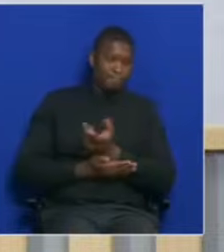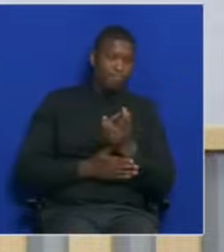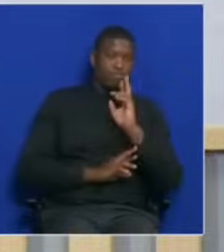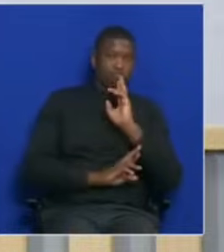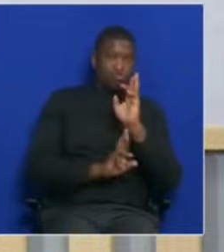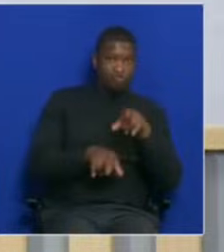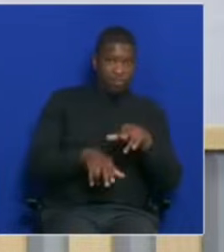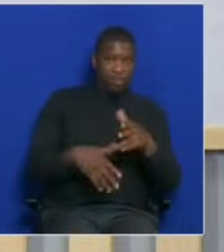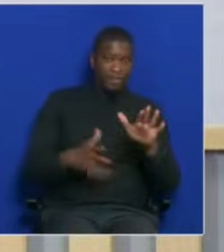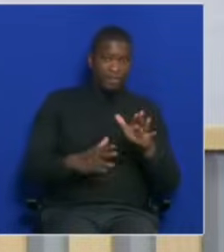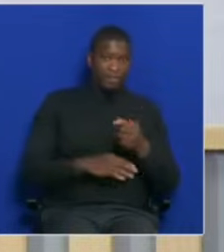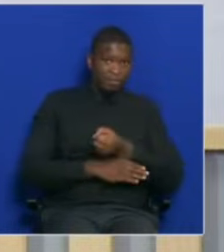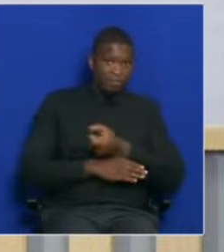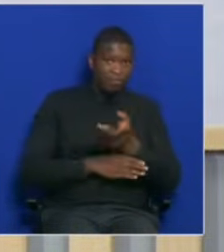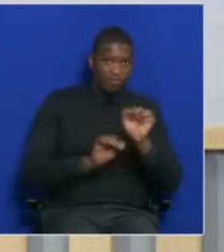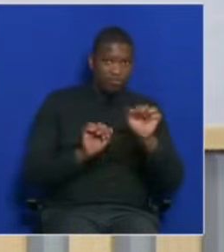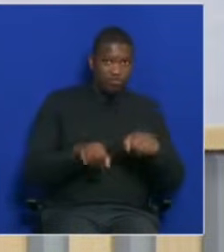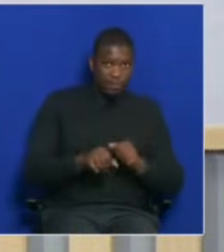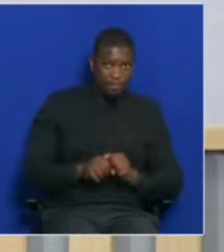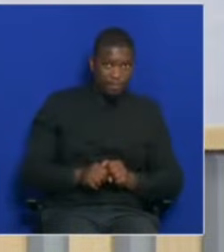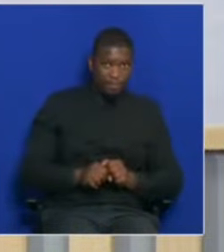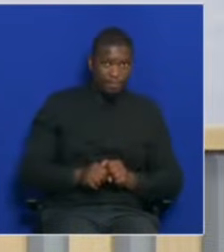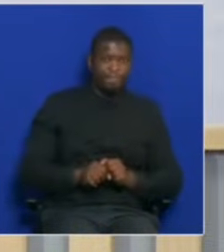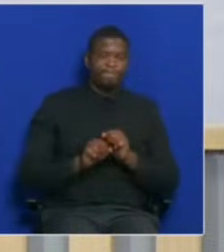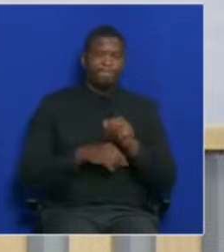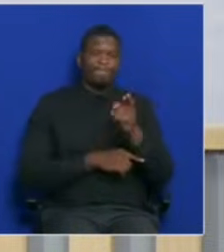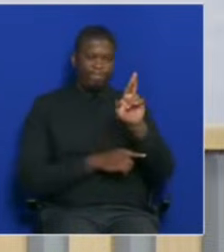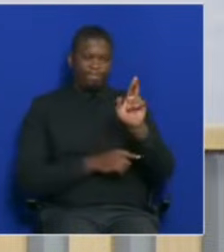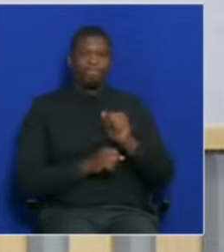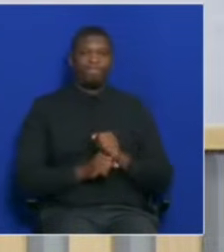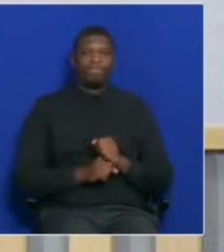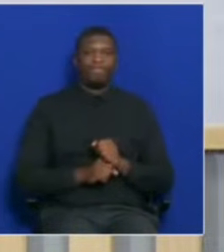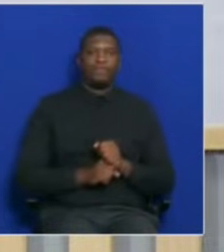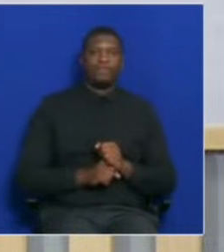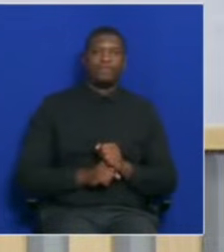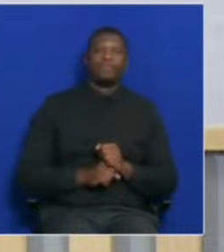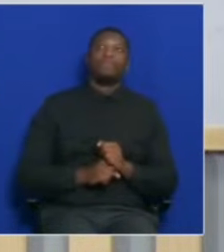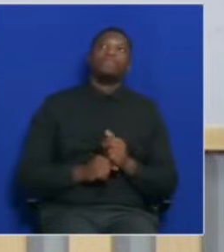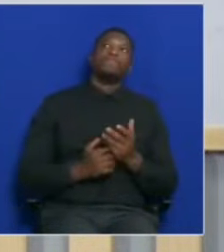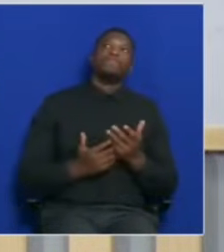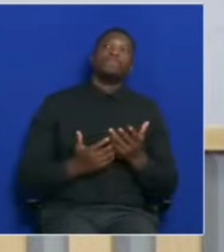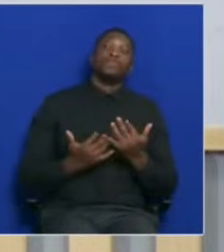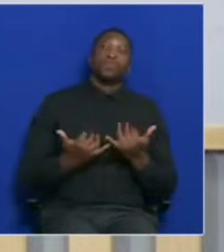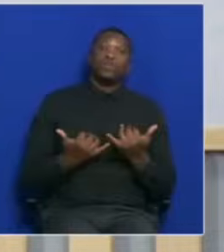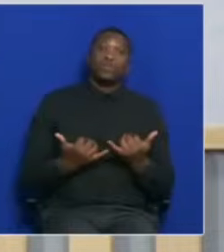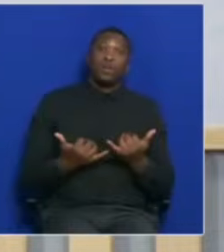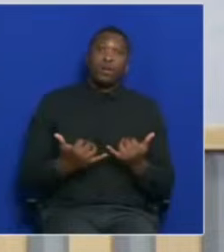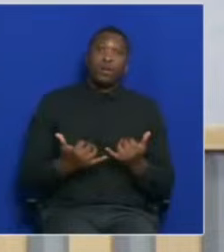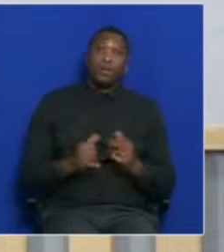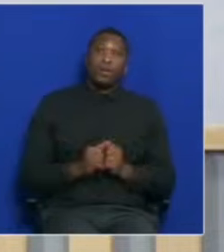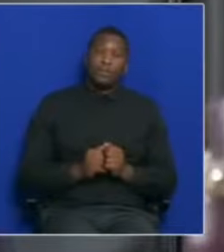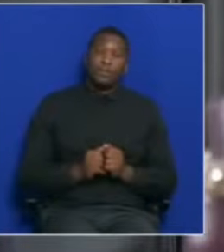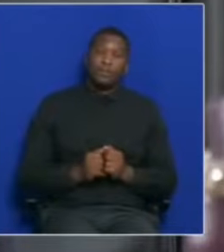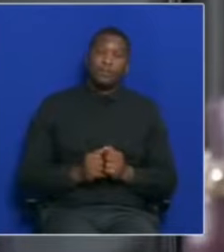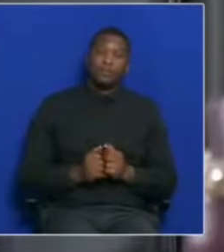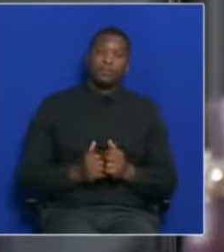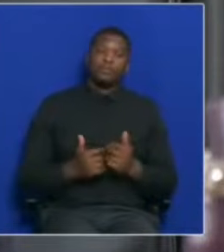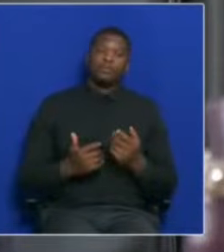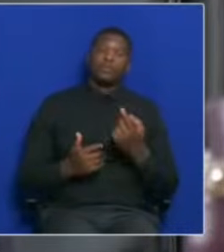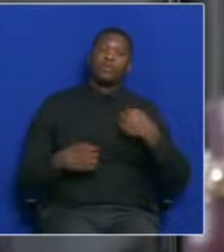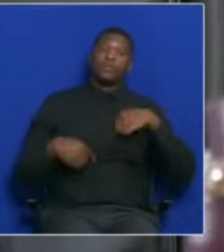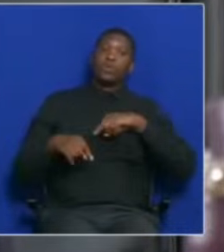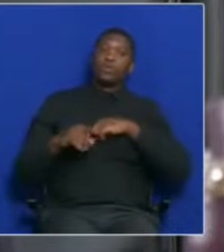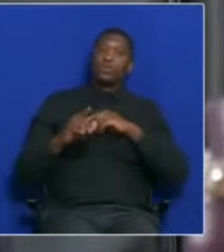Okay. Now, if we move on in this